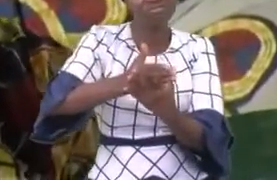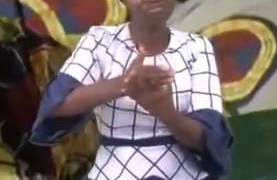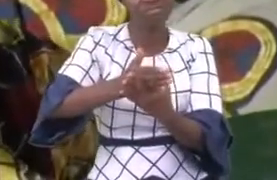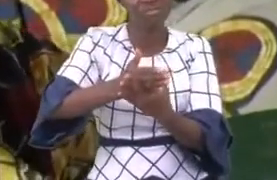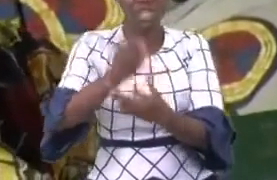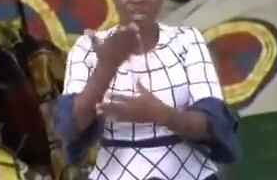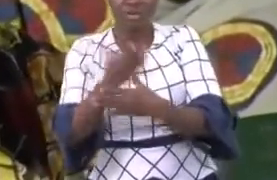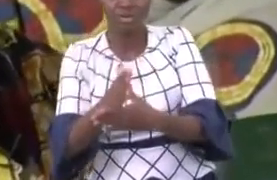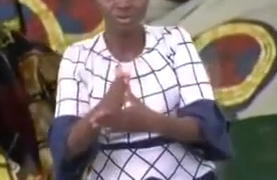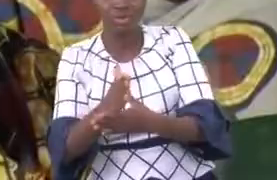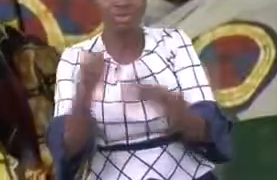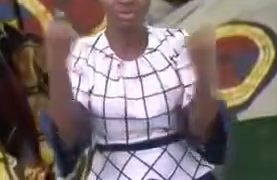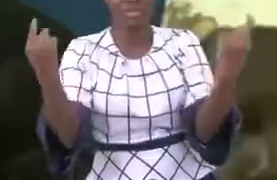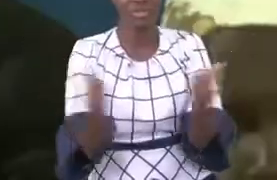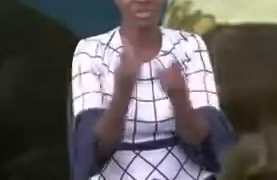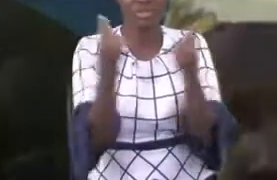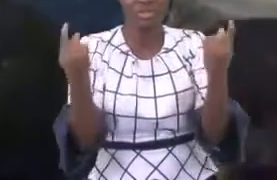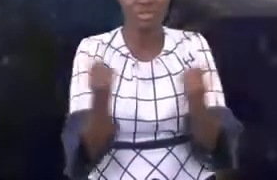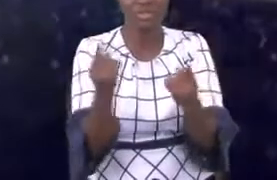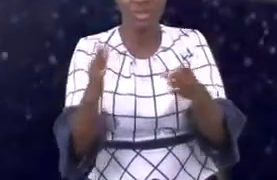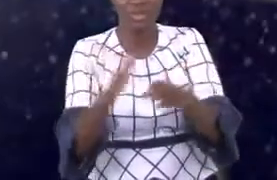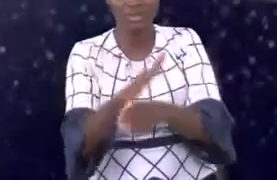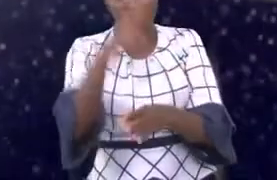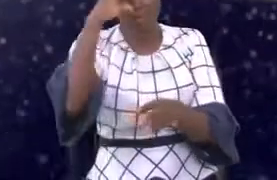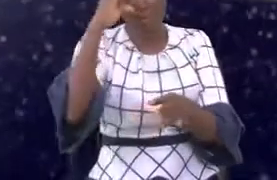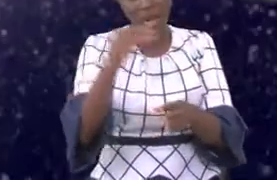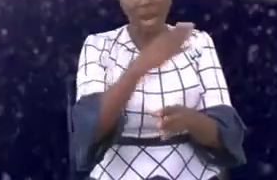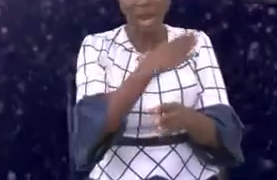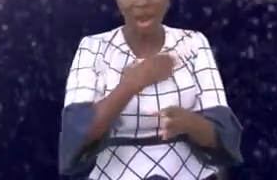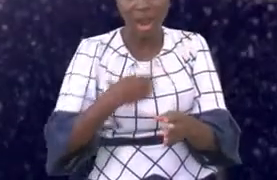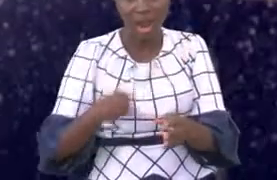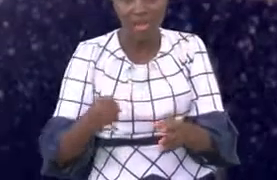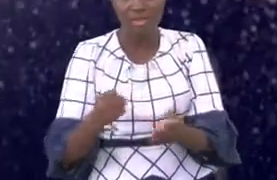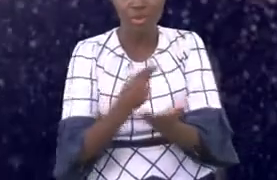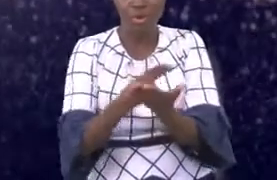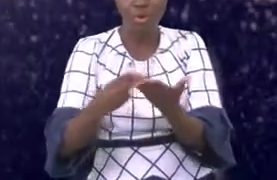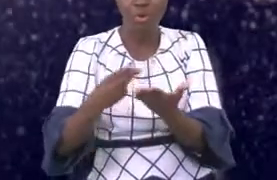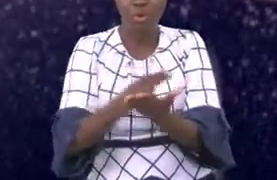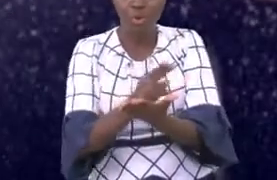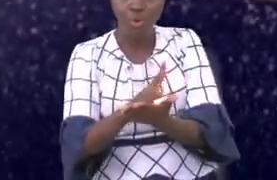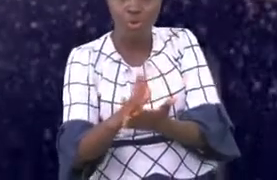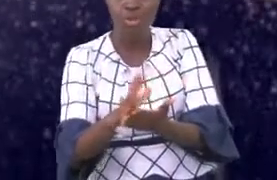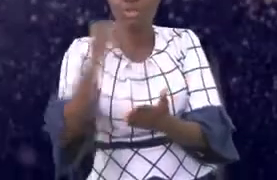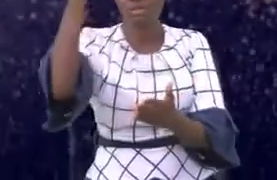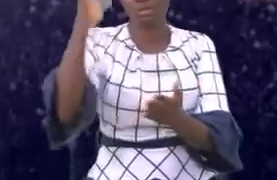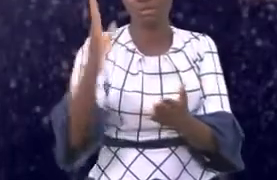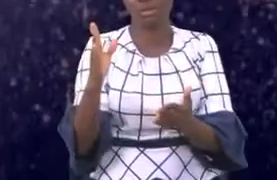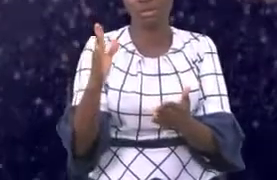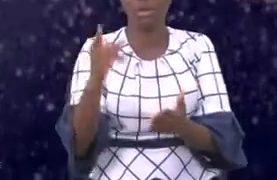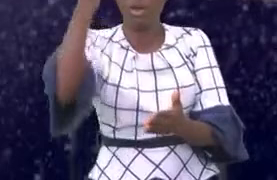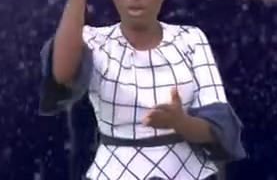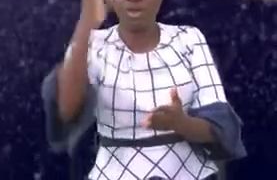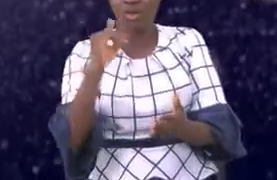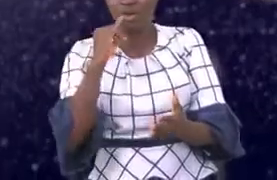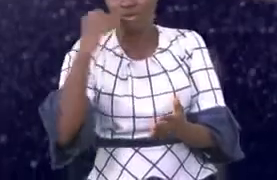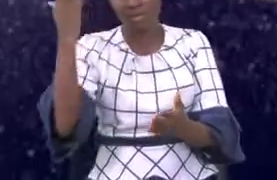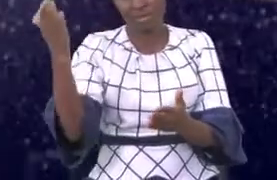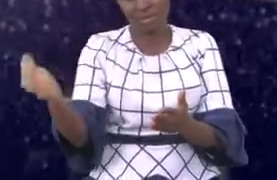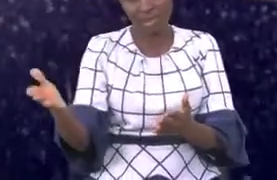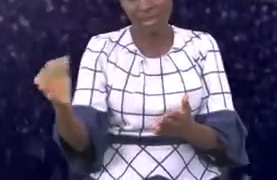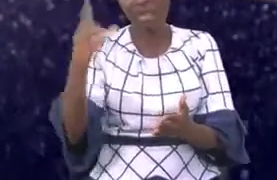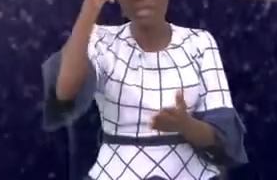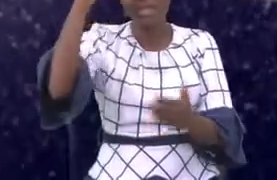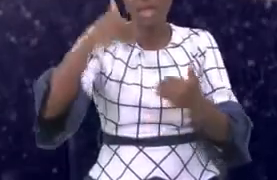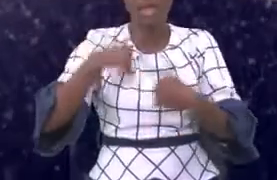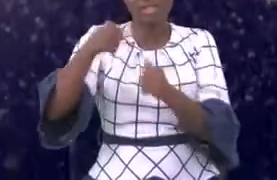get what we need? Although God is there and he has everything and he's willing to give you everything, but you need to cross over